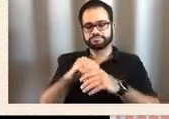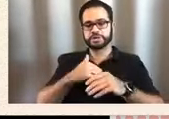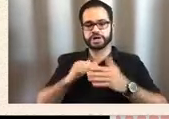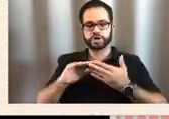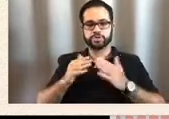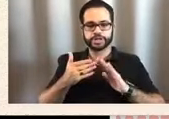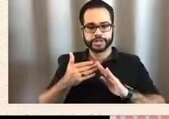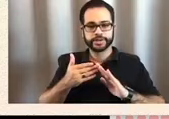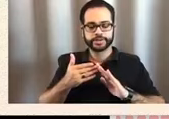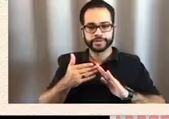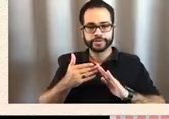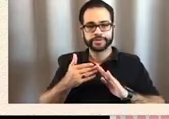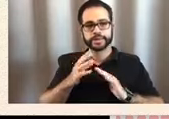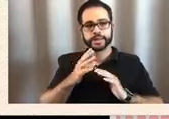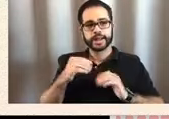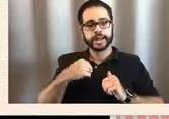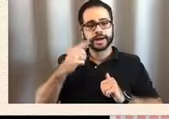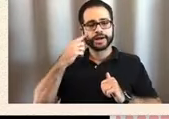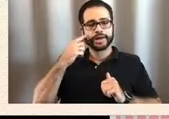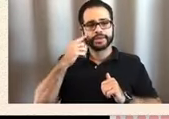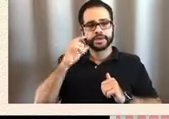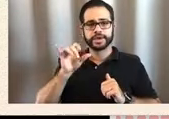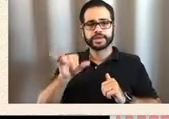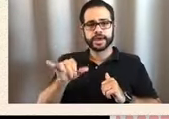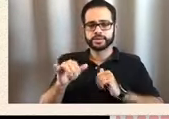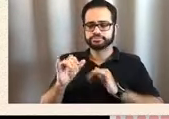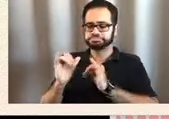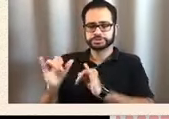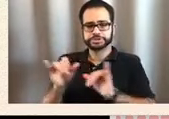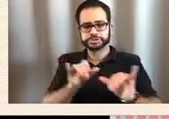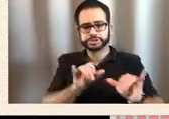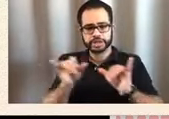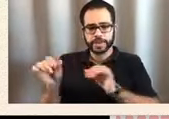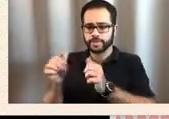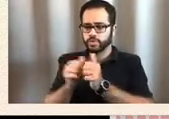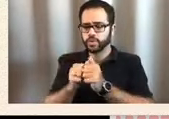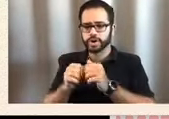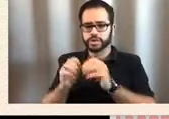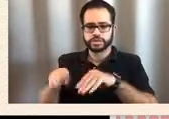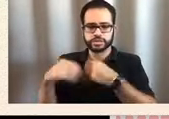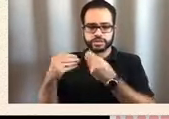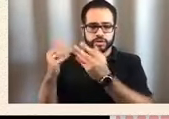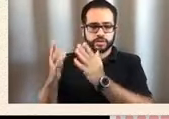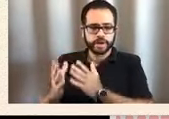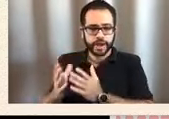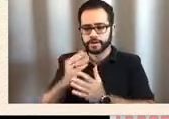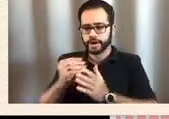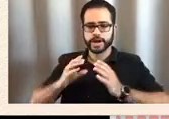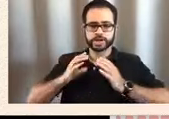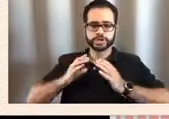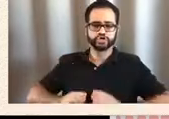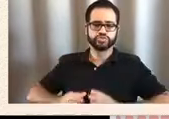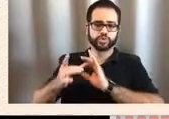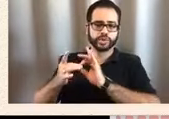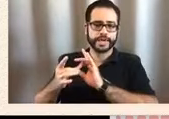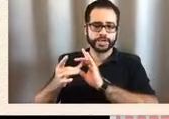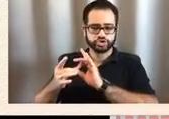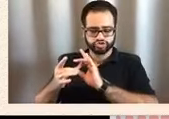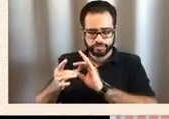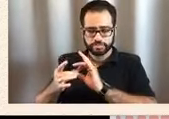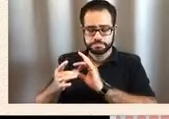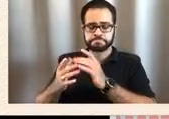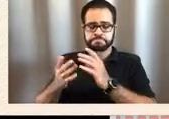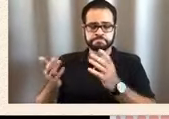And I think that goes the same thing with the provider and consumer relationship is